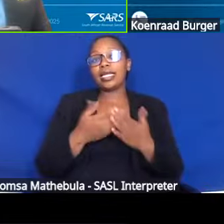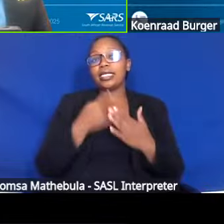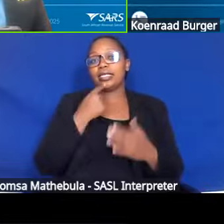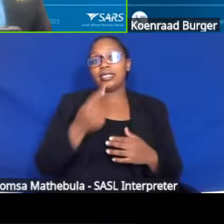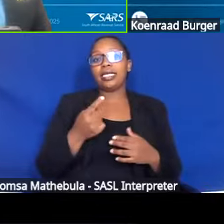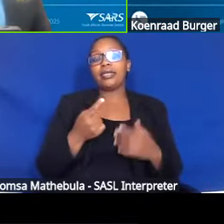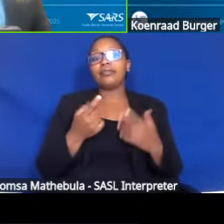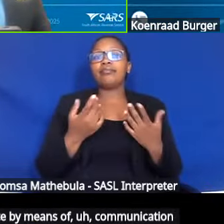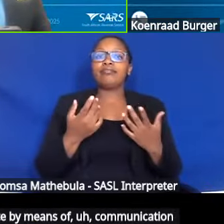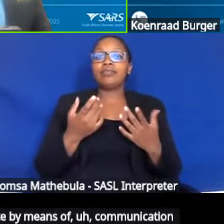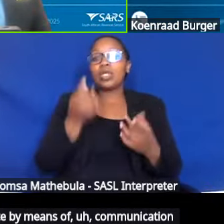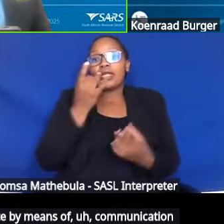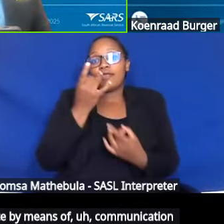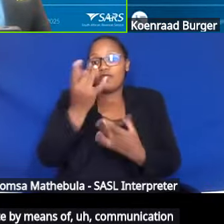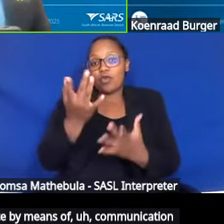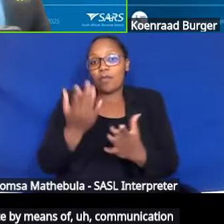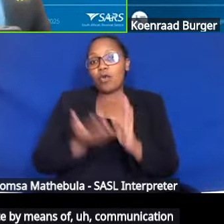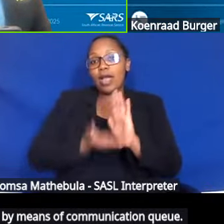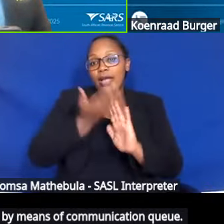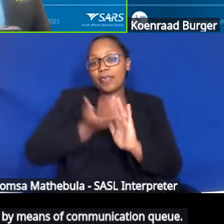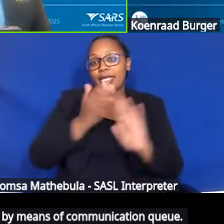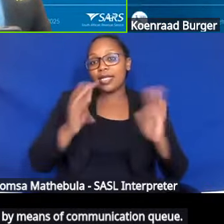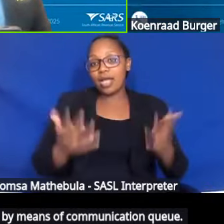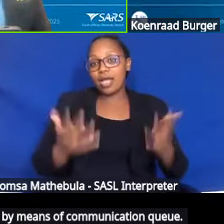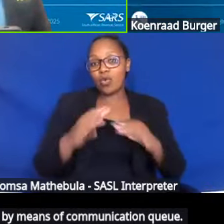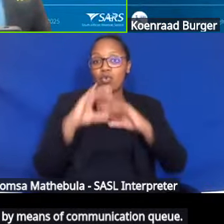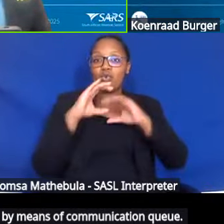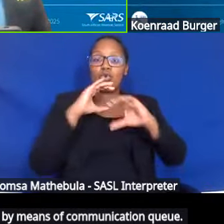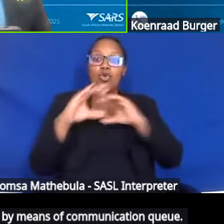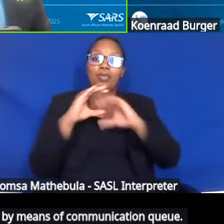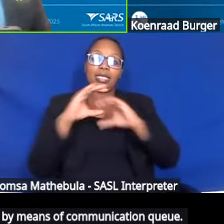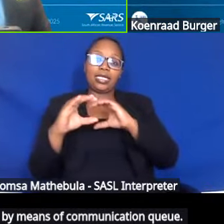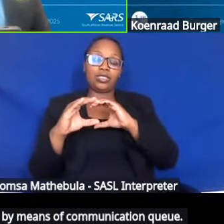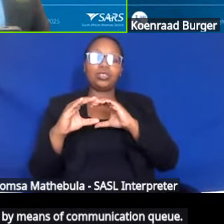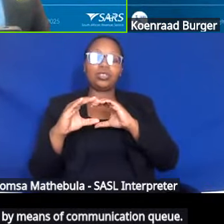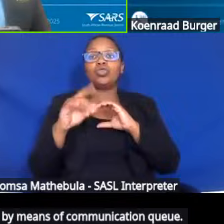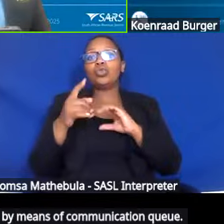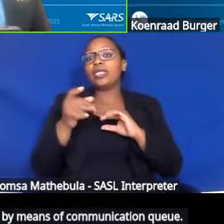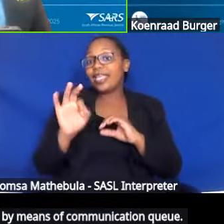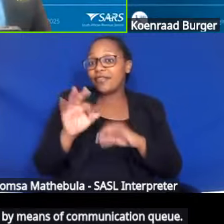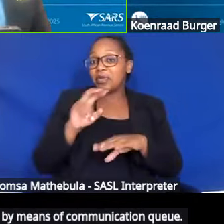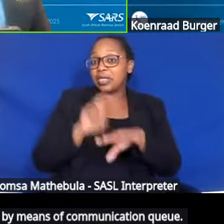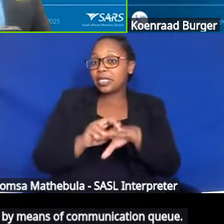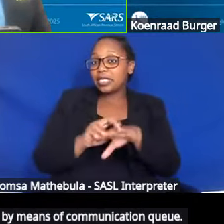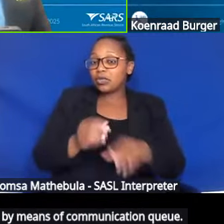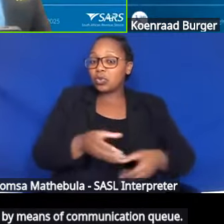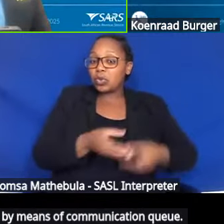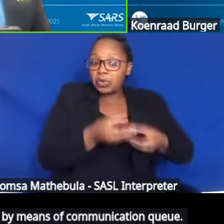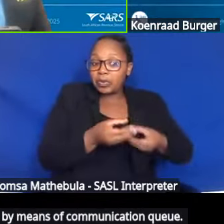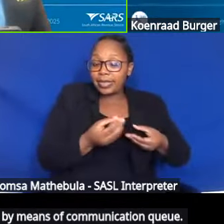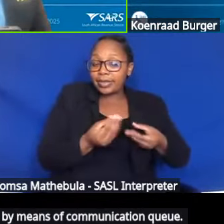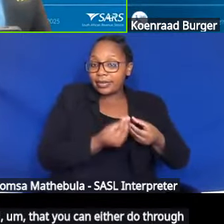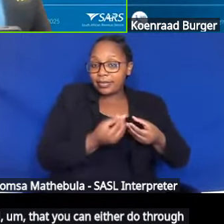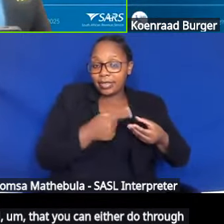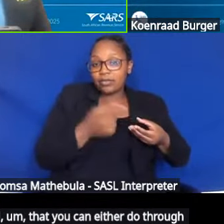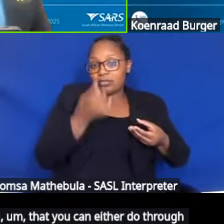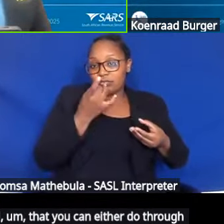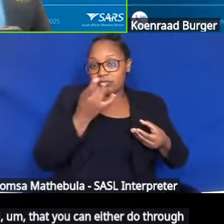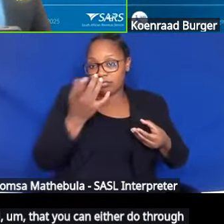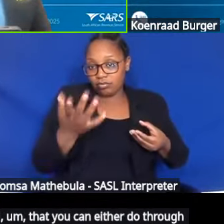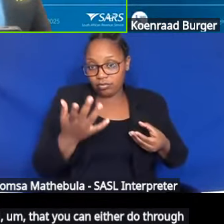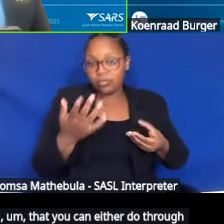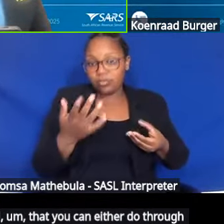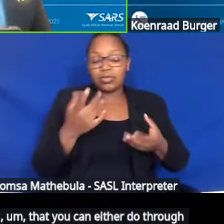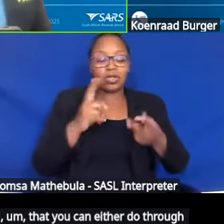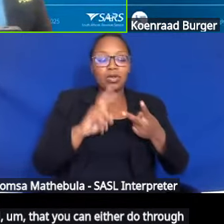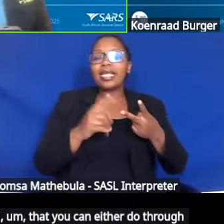communication to you if any supporting documents are required. That you can either do through our platforms on e-filing or